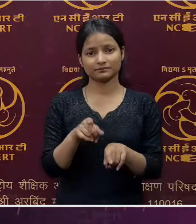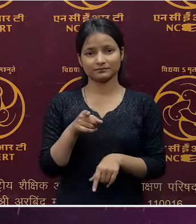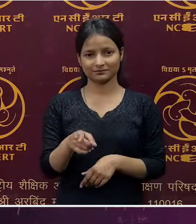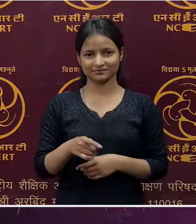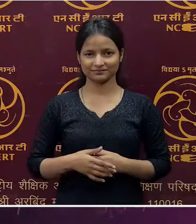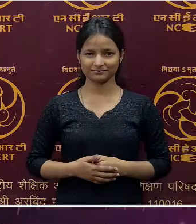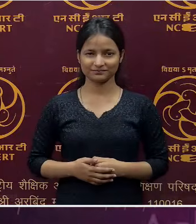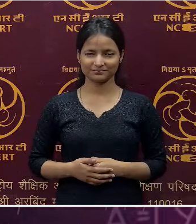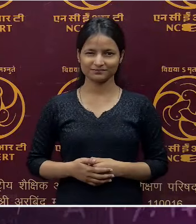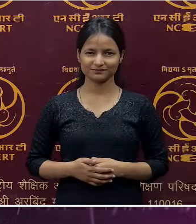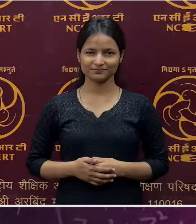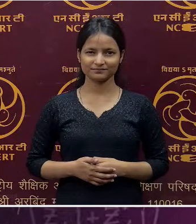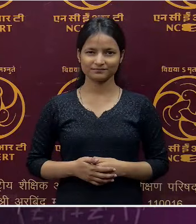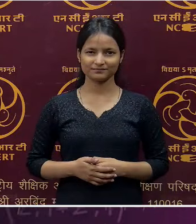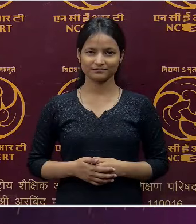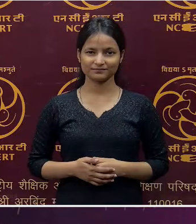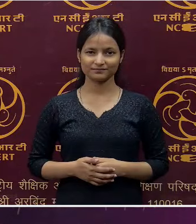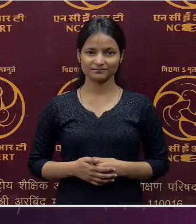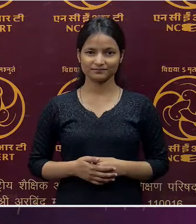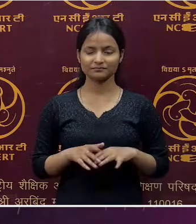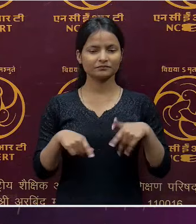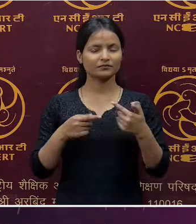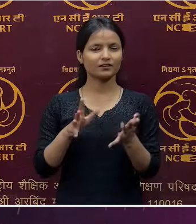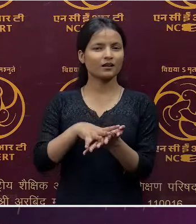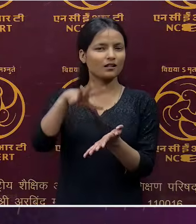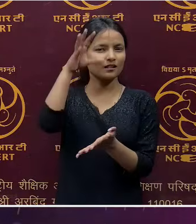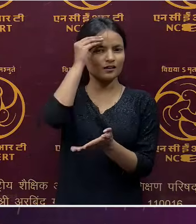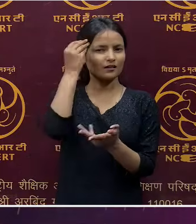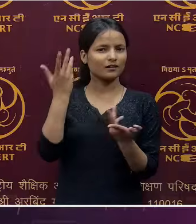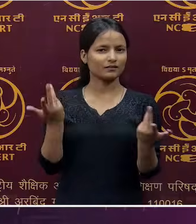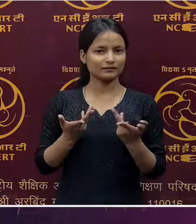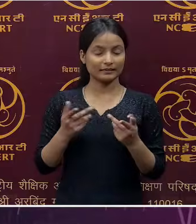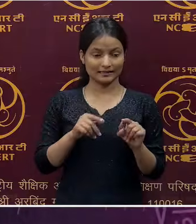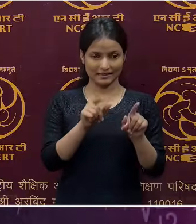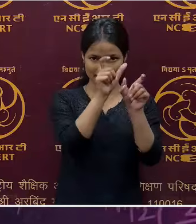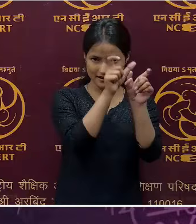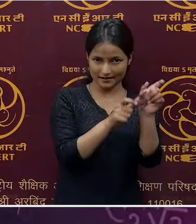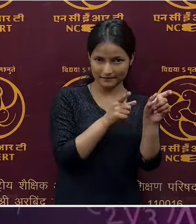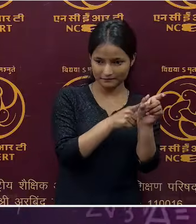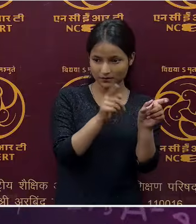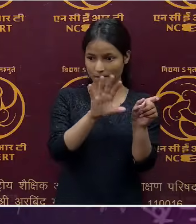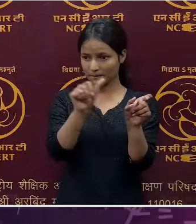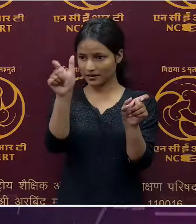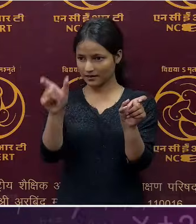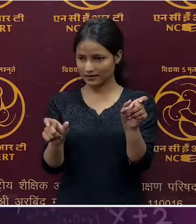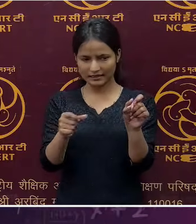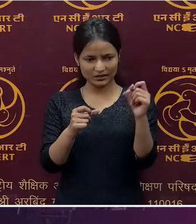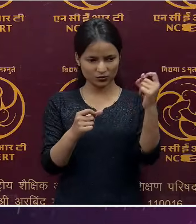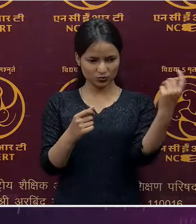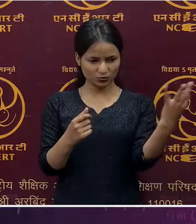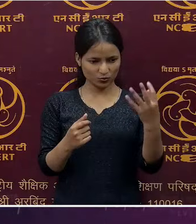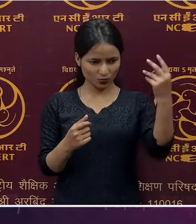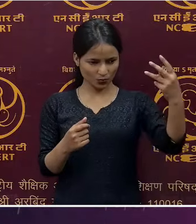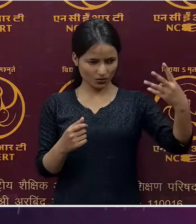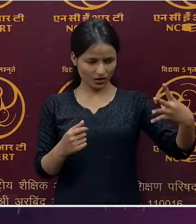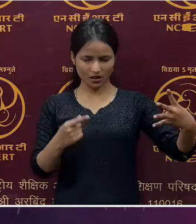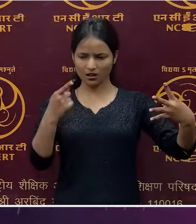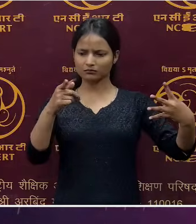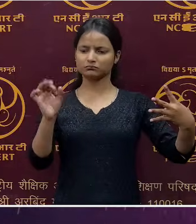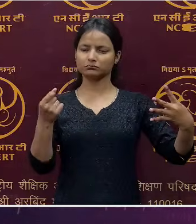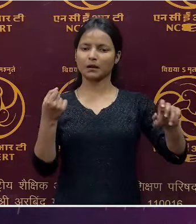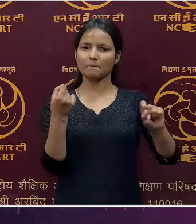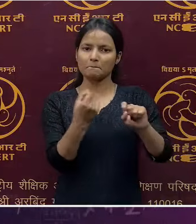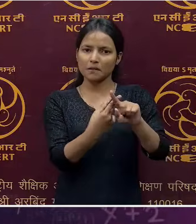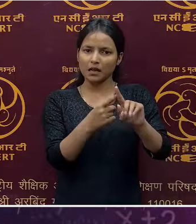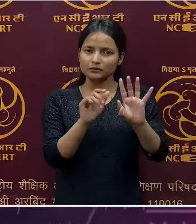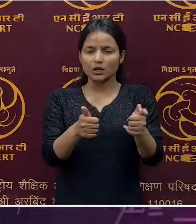anyone. And what we learned that each element of A. So C is not associated with anyone, so it's not an example